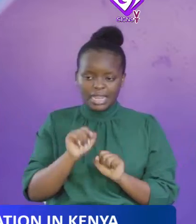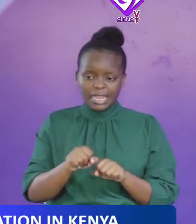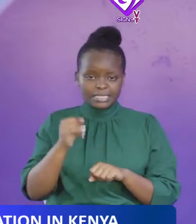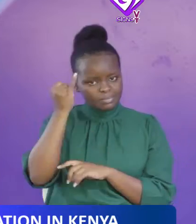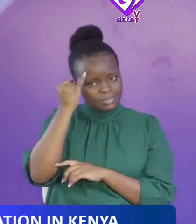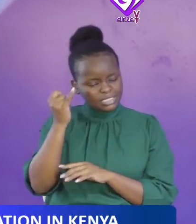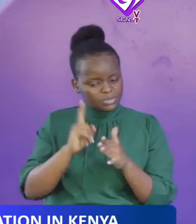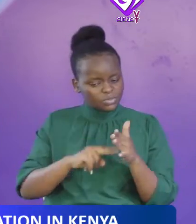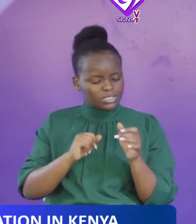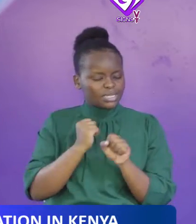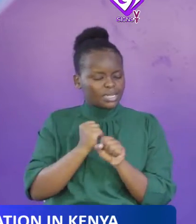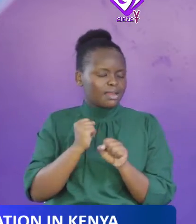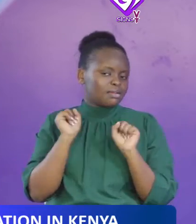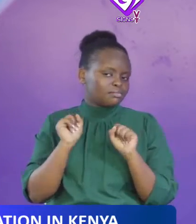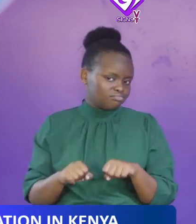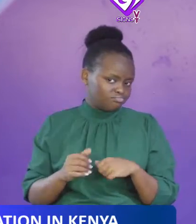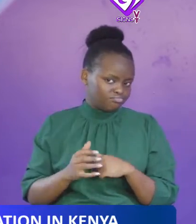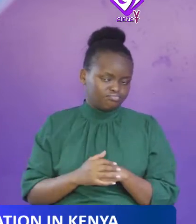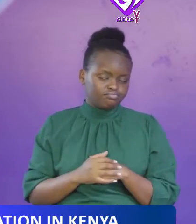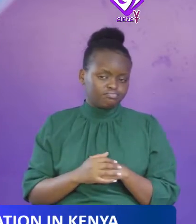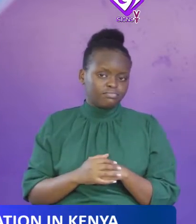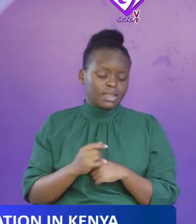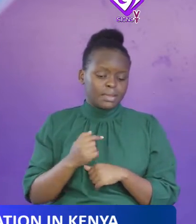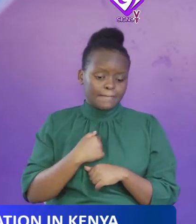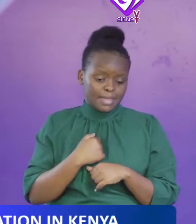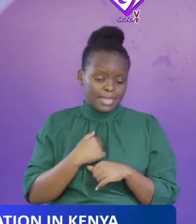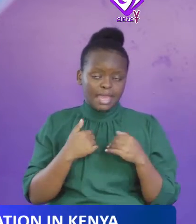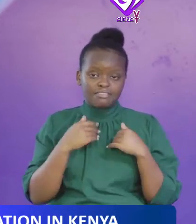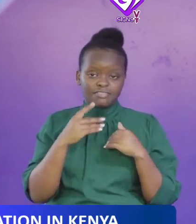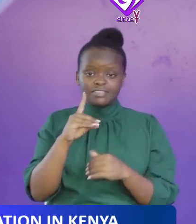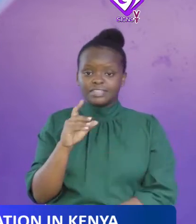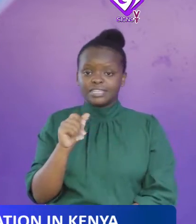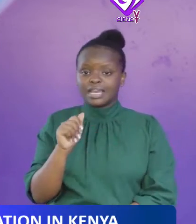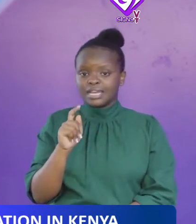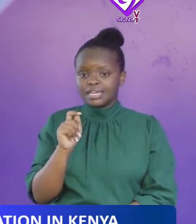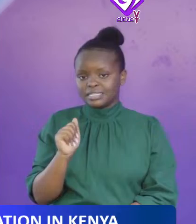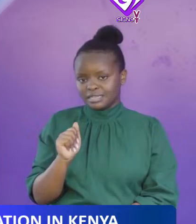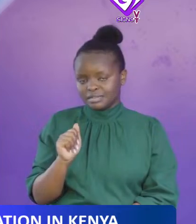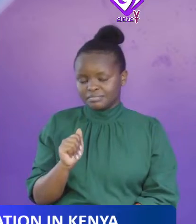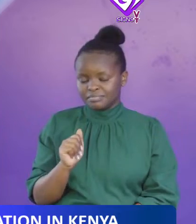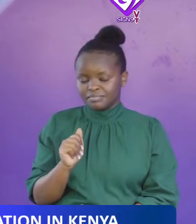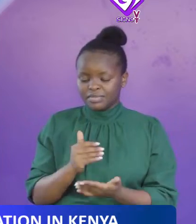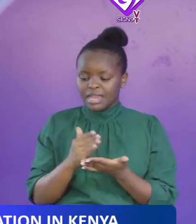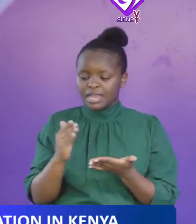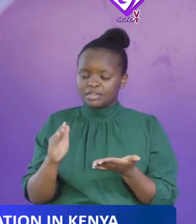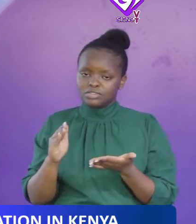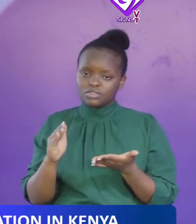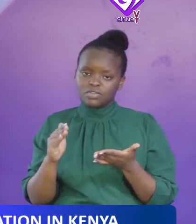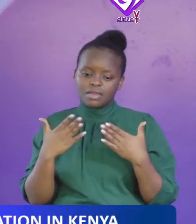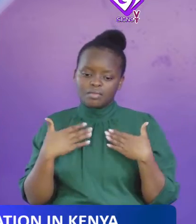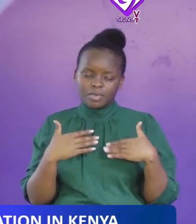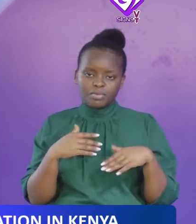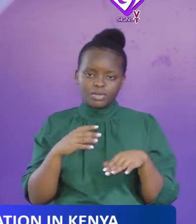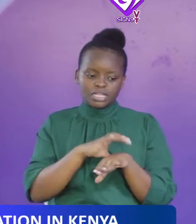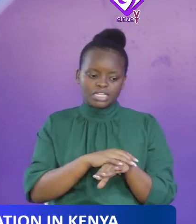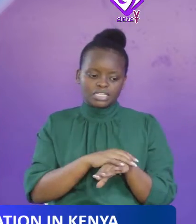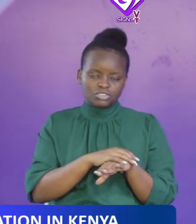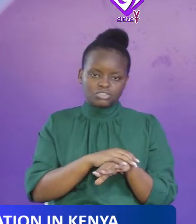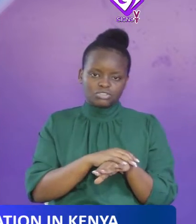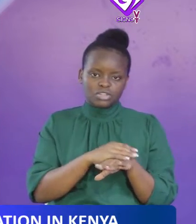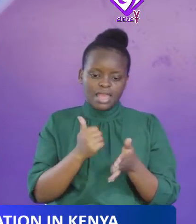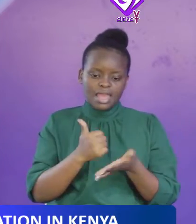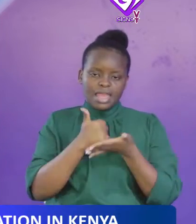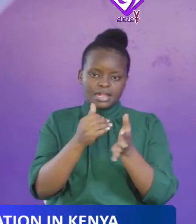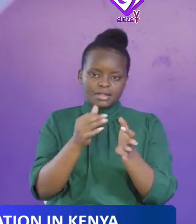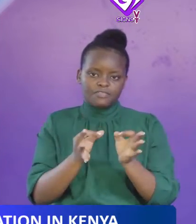Because personally, I have data that out of the people who get assisted financially in